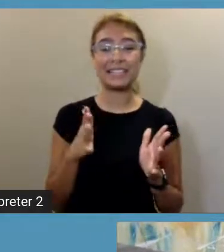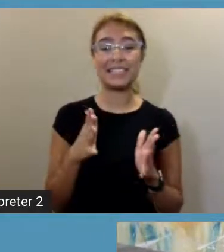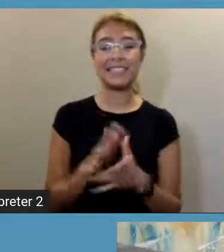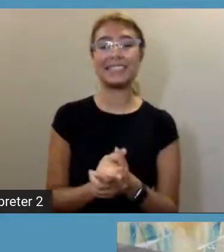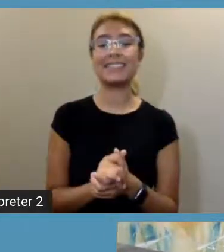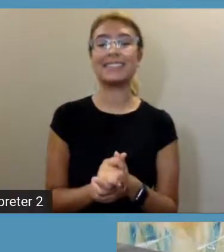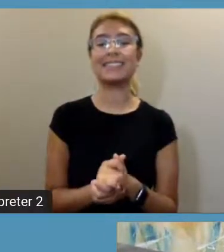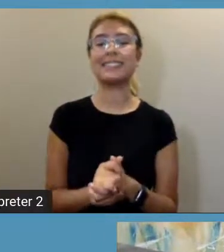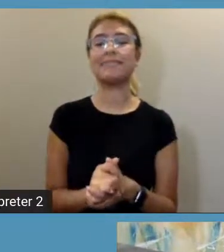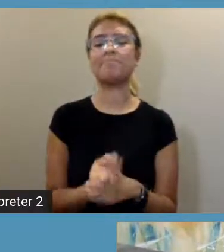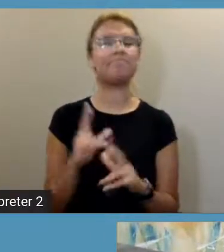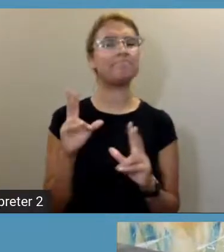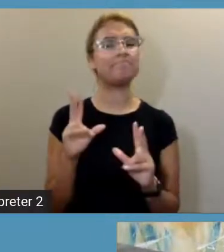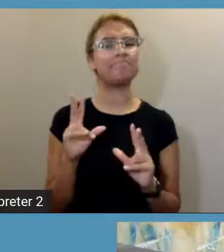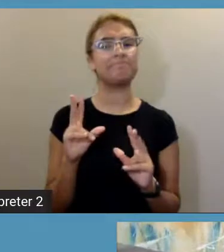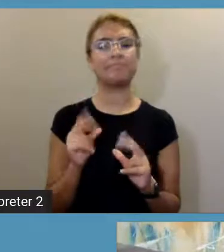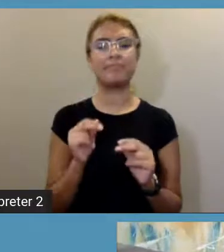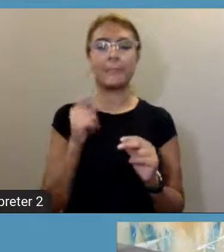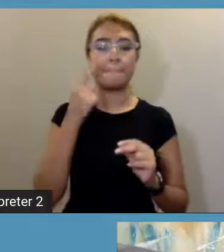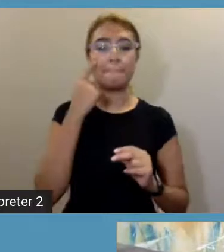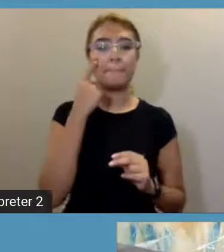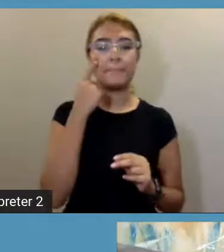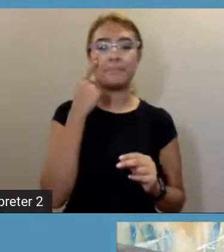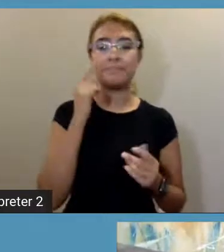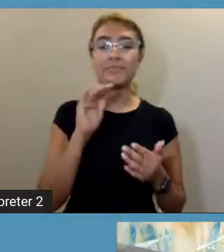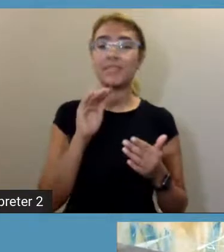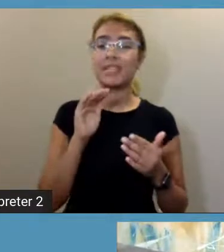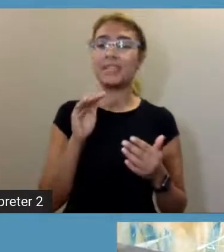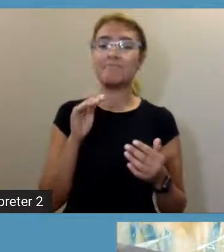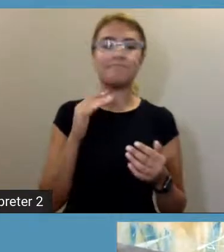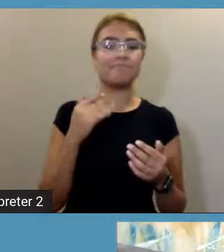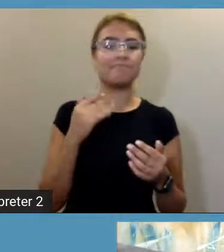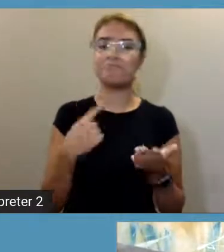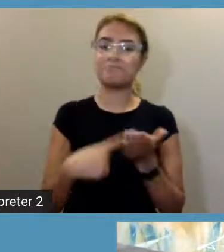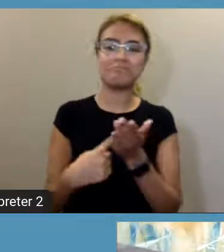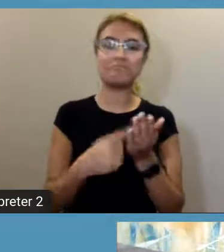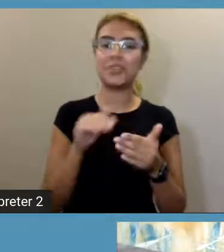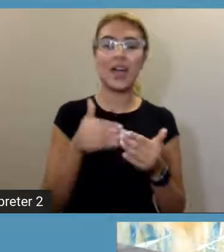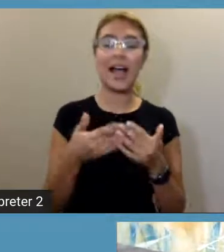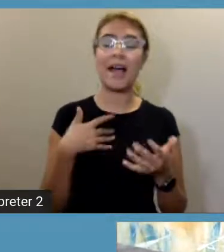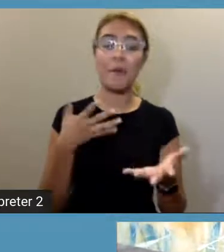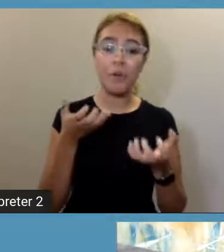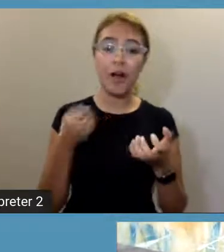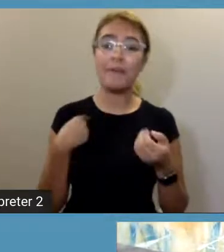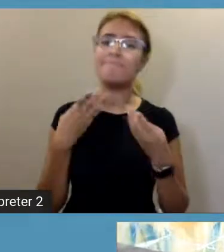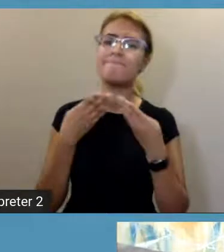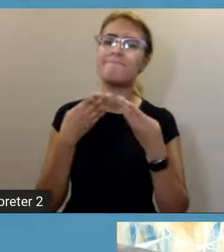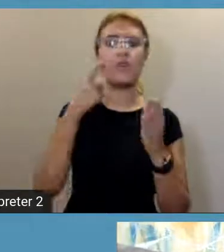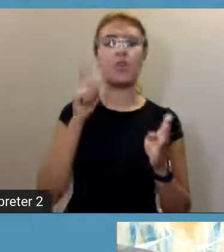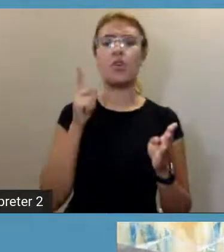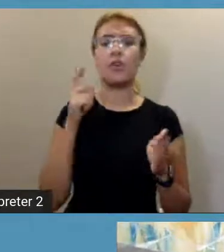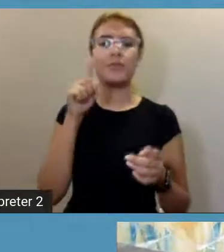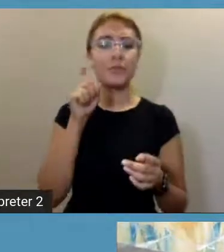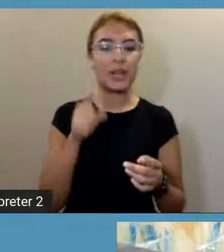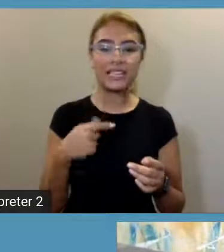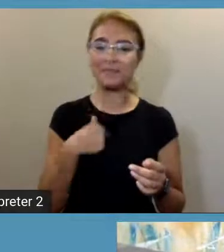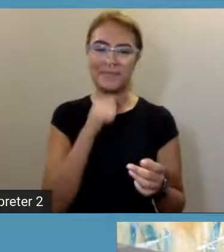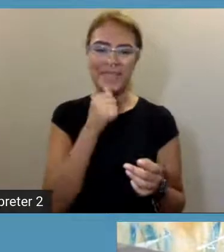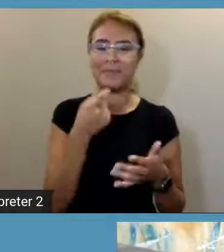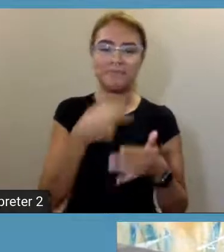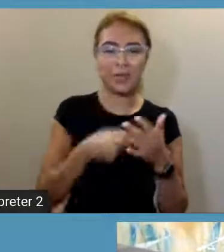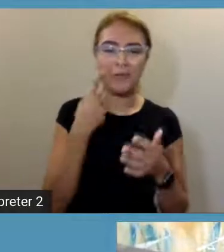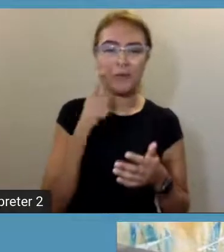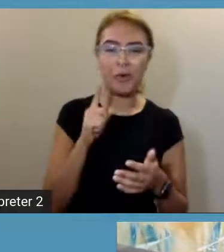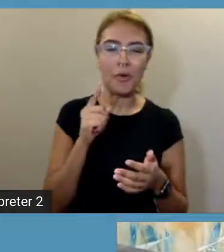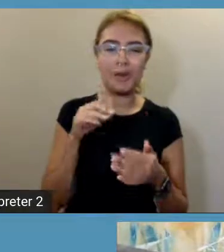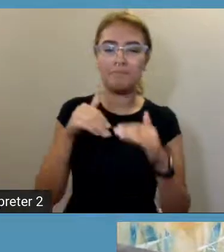I think I've covered pretty much what I wanted, but I'm always open for questions. I'm not going to charge you for basic questions.